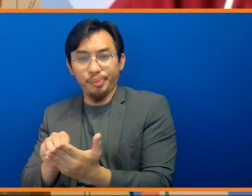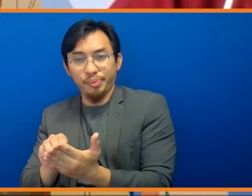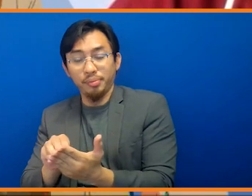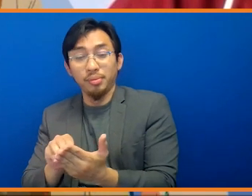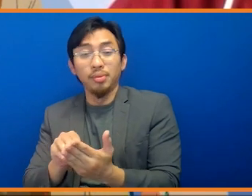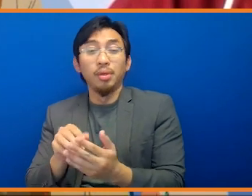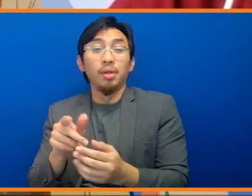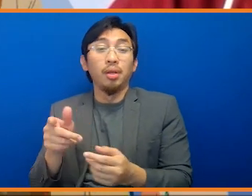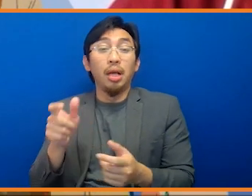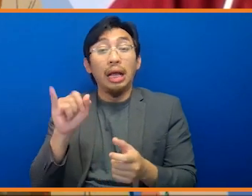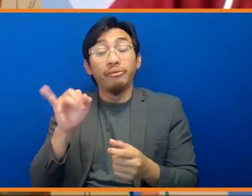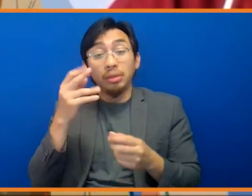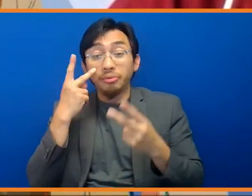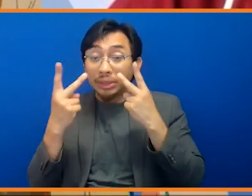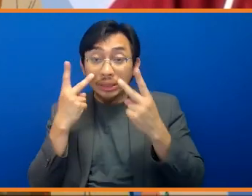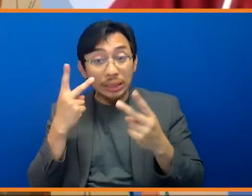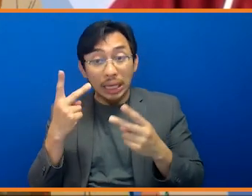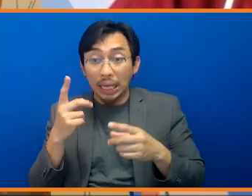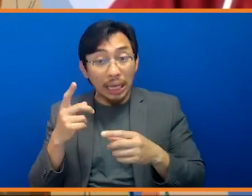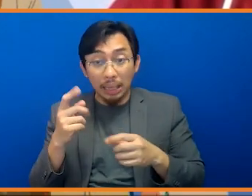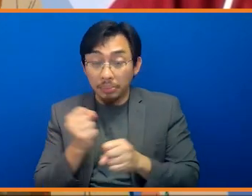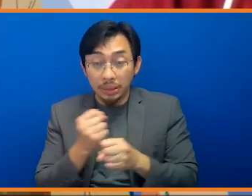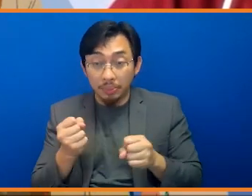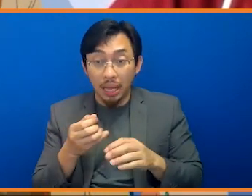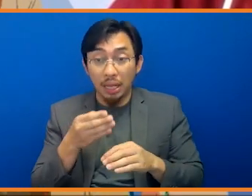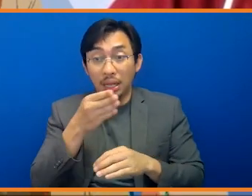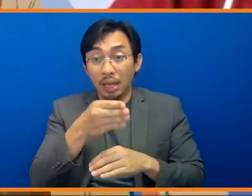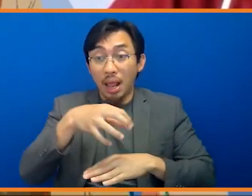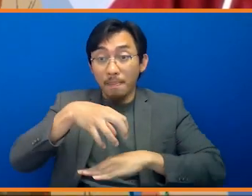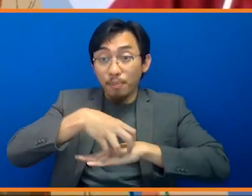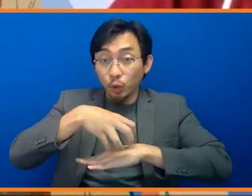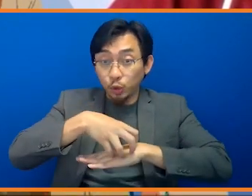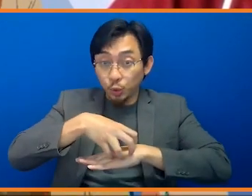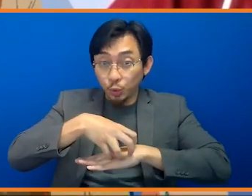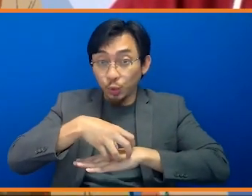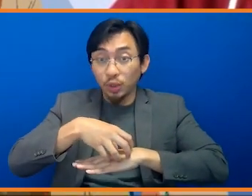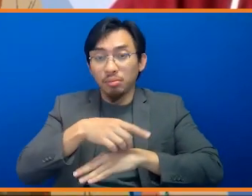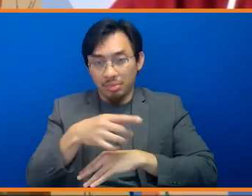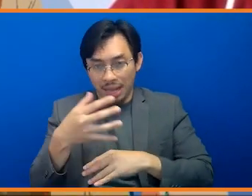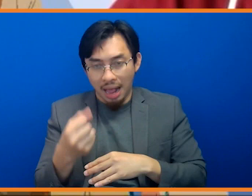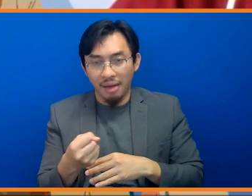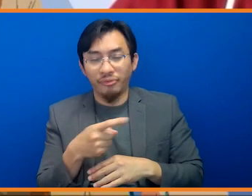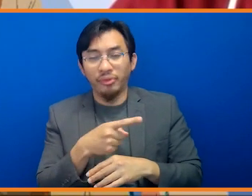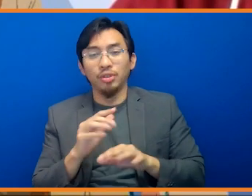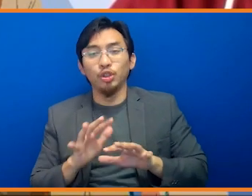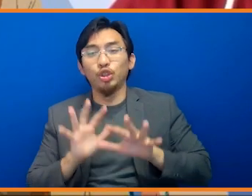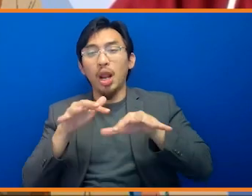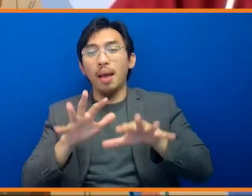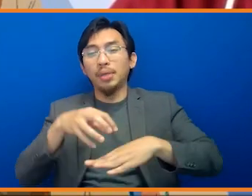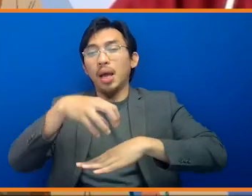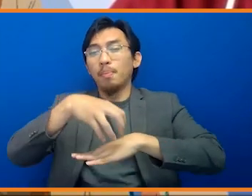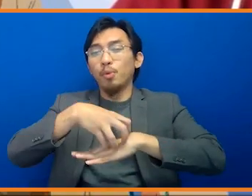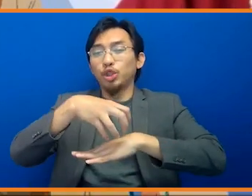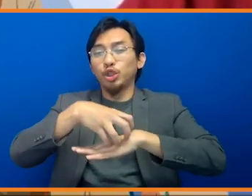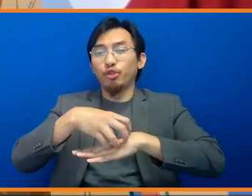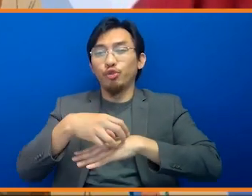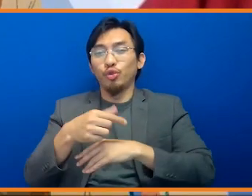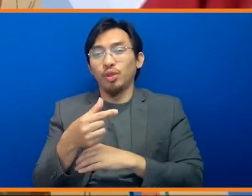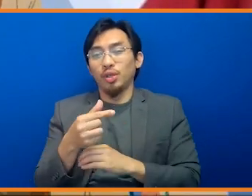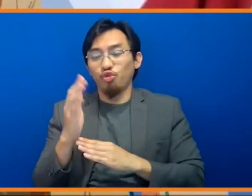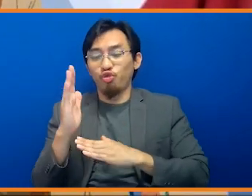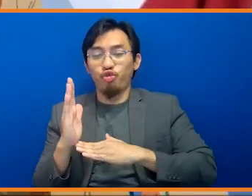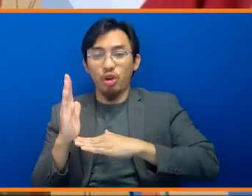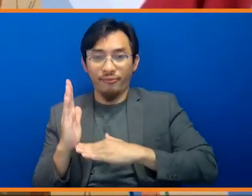the visitors cannot visit the tsunami mass grave, we also have several tsunami mass graves in Aceh. They